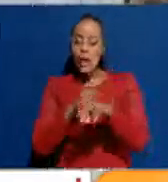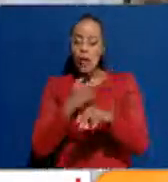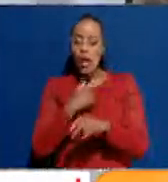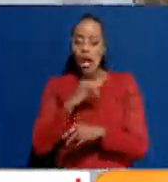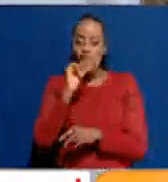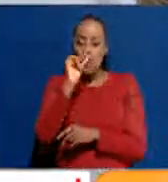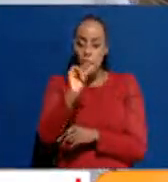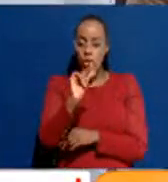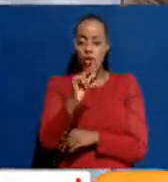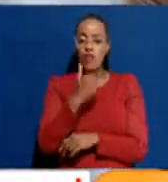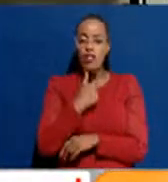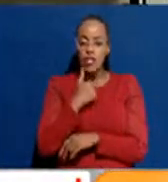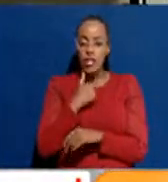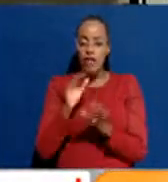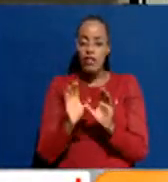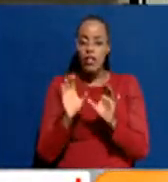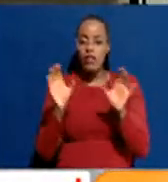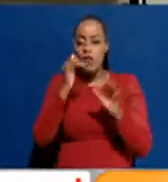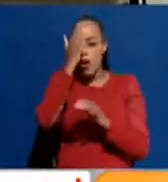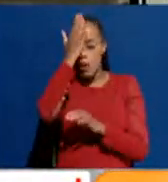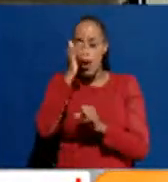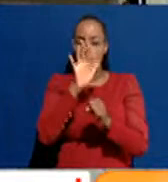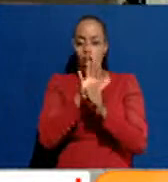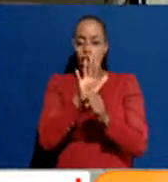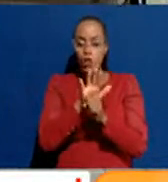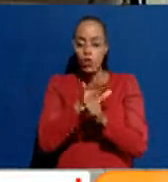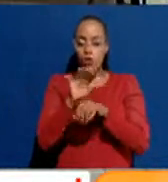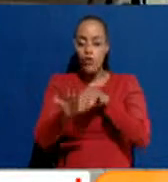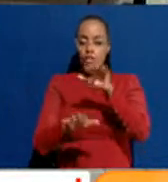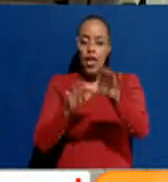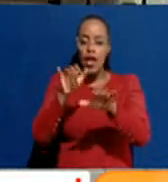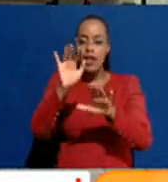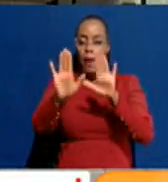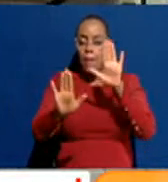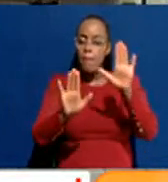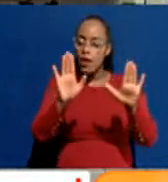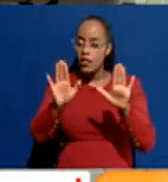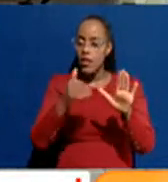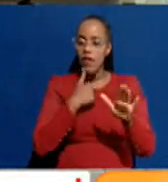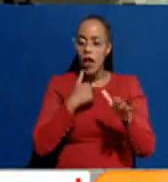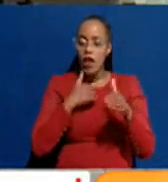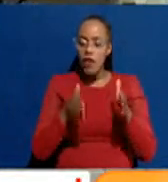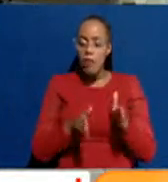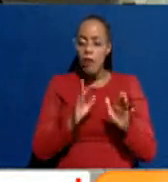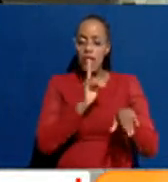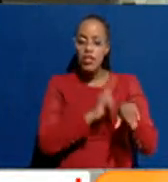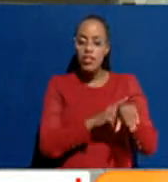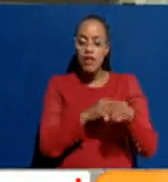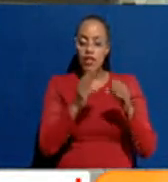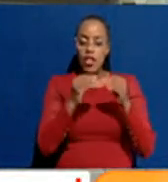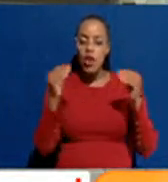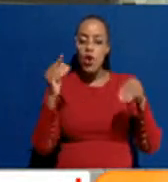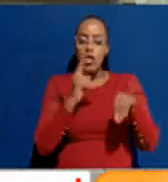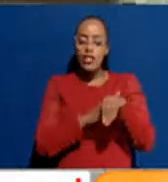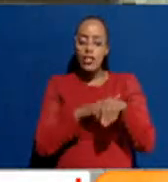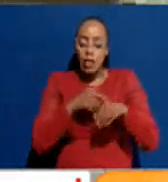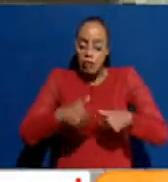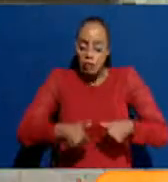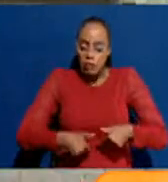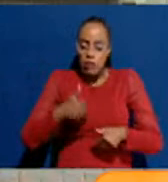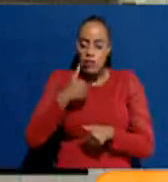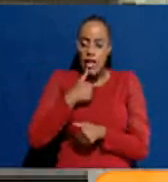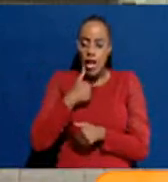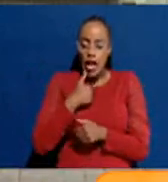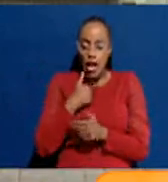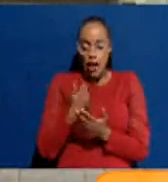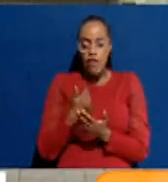what we call herd splitting so that most of our animals do not give birth during the long period drought between